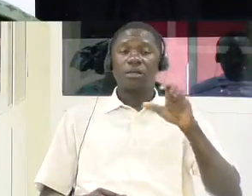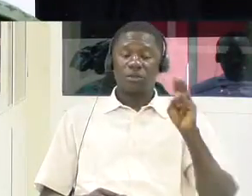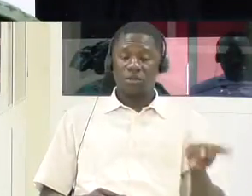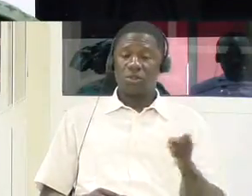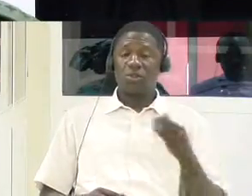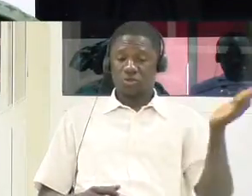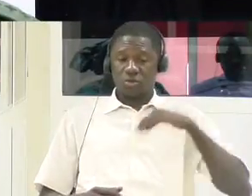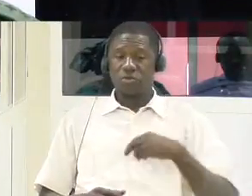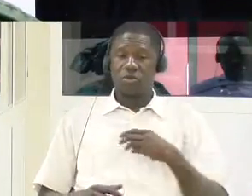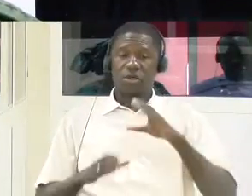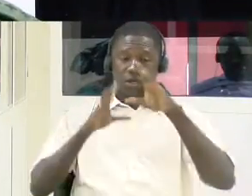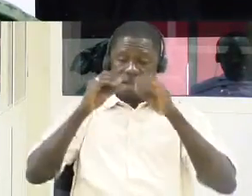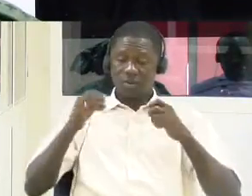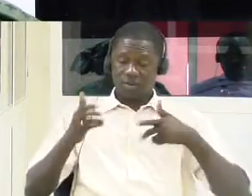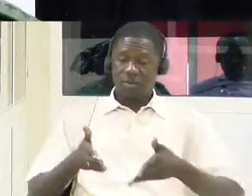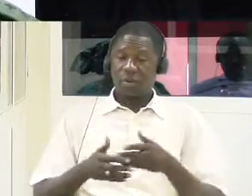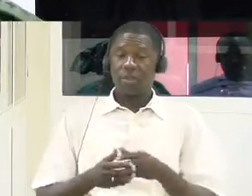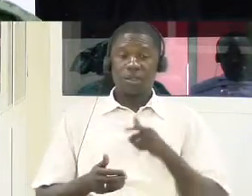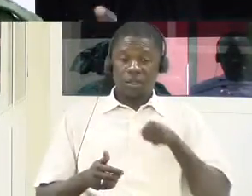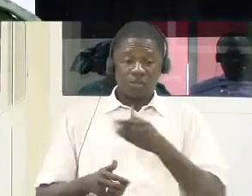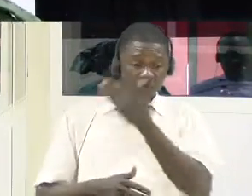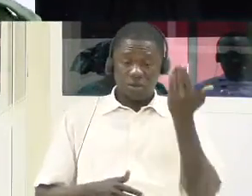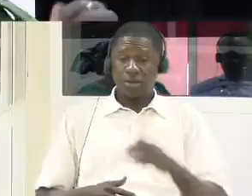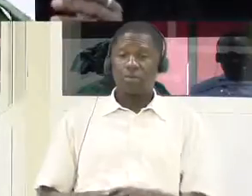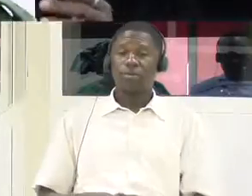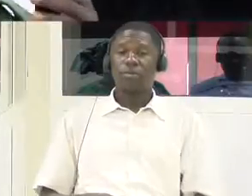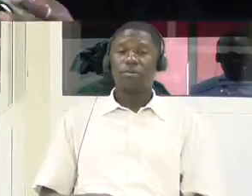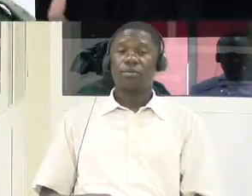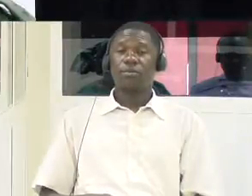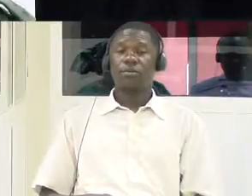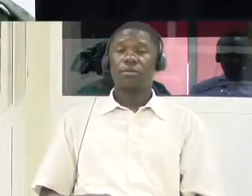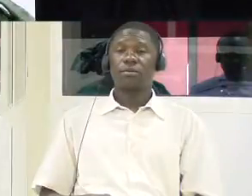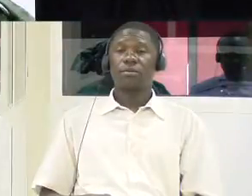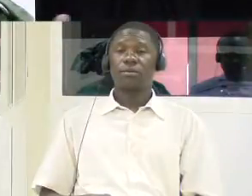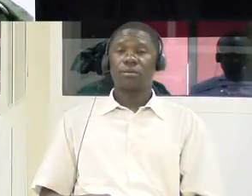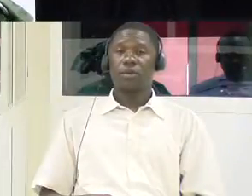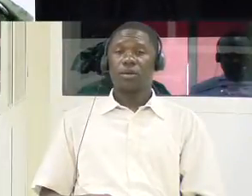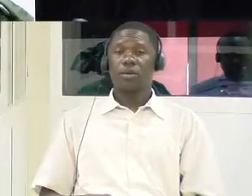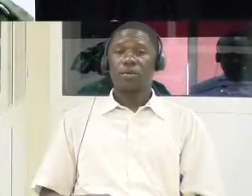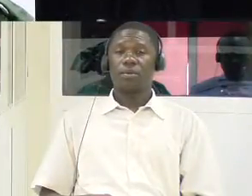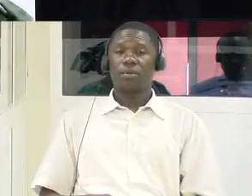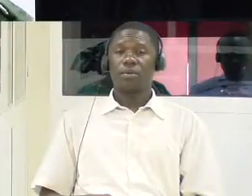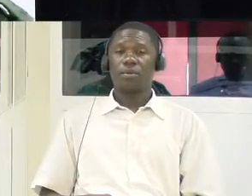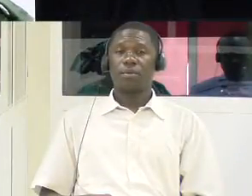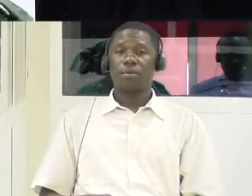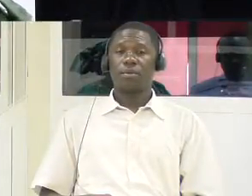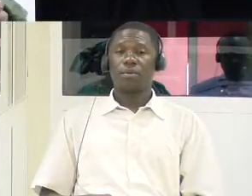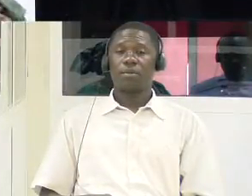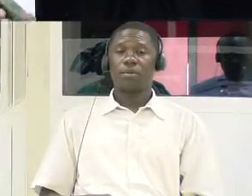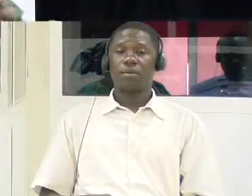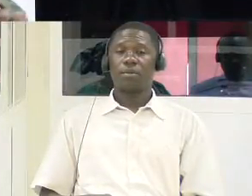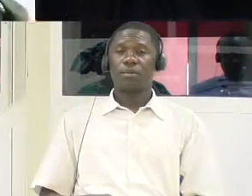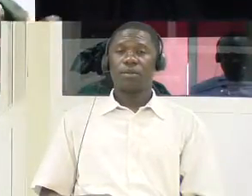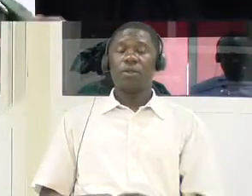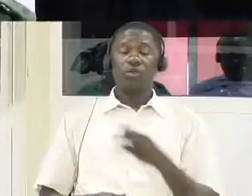morning. I said, okay. I said, let me just contact, because when a general is coming to the camp, you organize what they call quarter guard